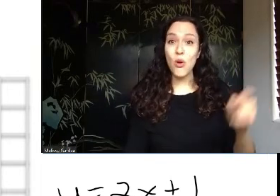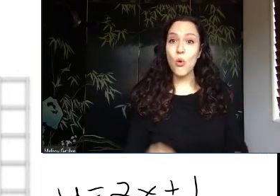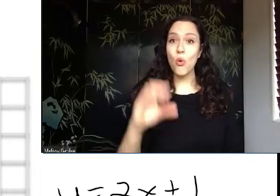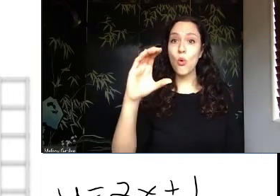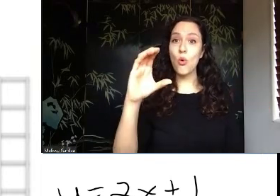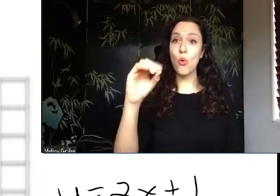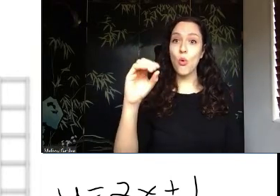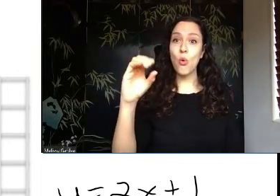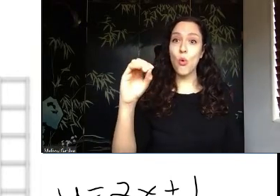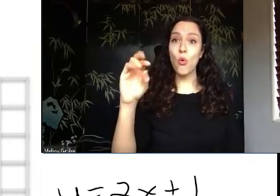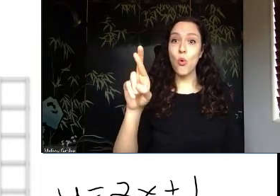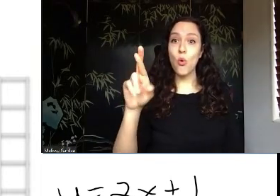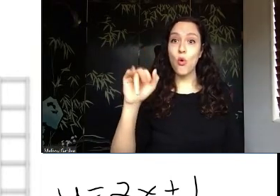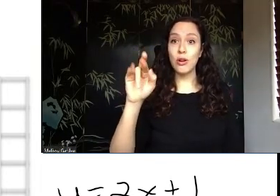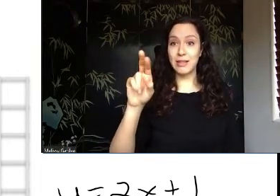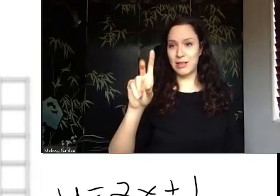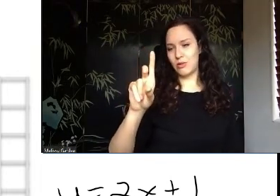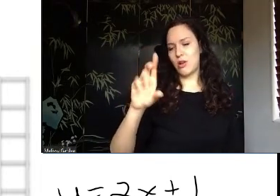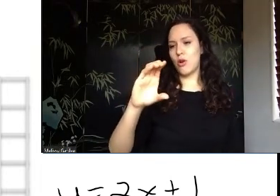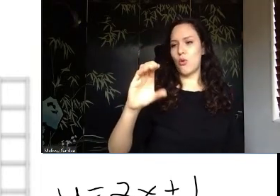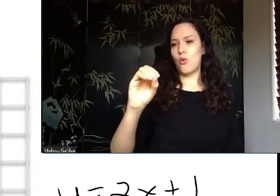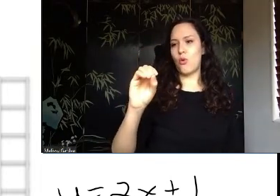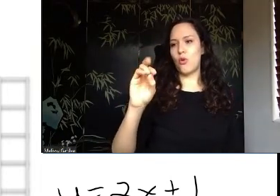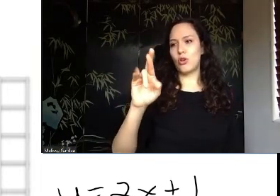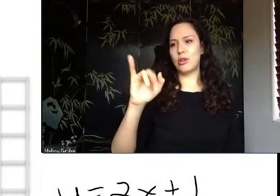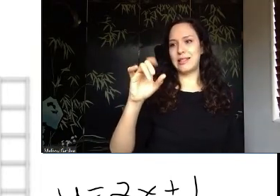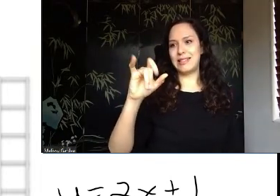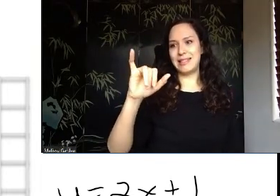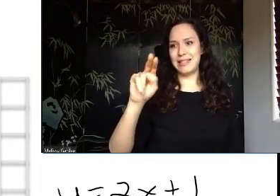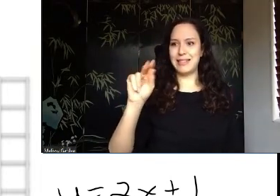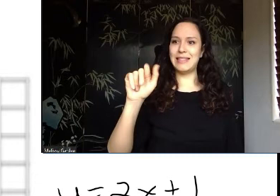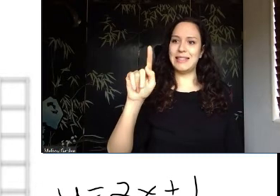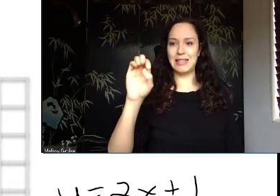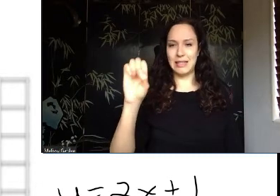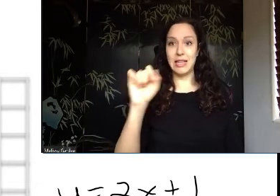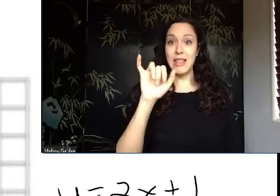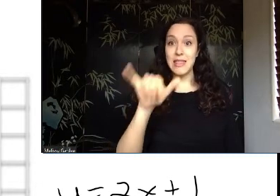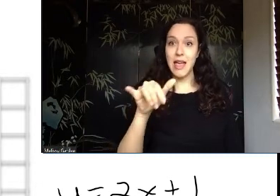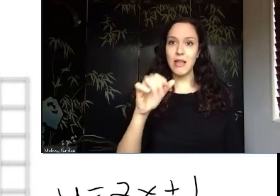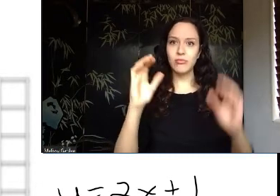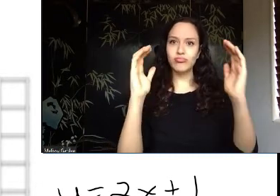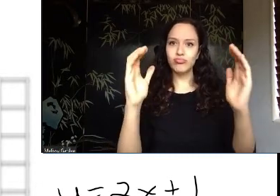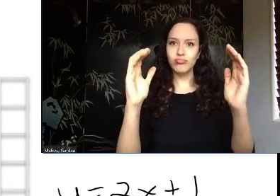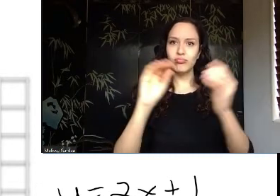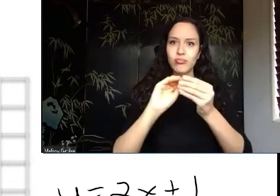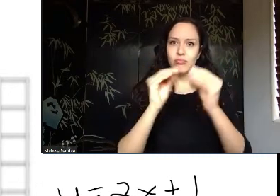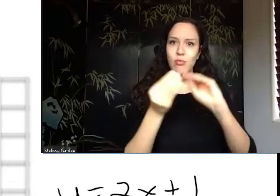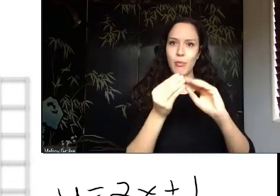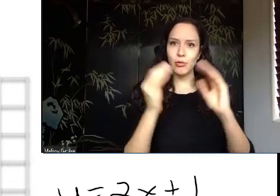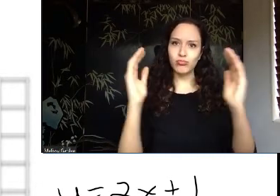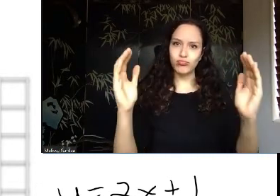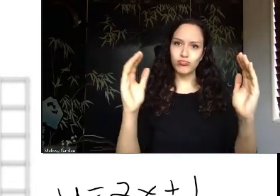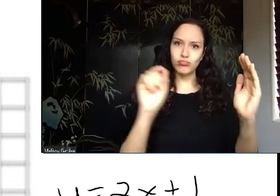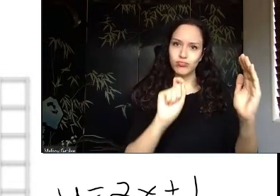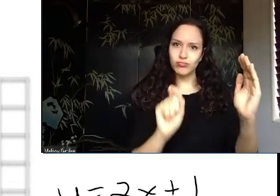coordinates. Hopefully you remember how to graph. Okay, so the first one we're going to plot